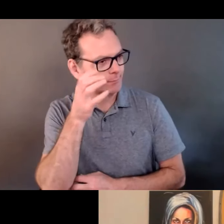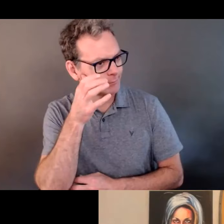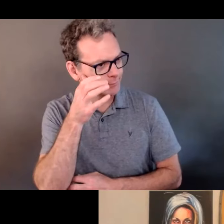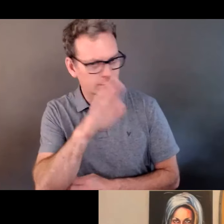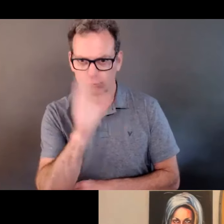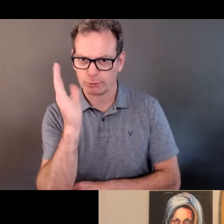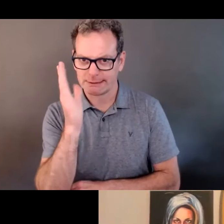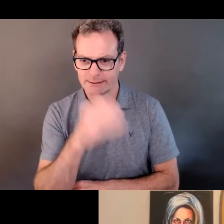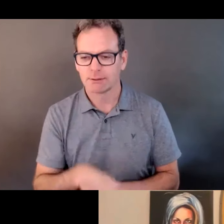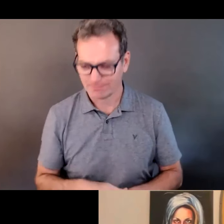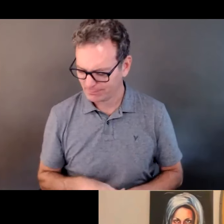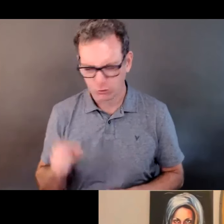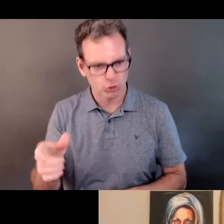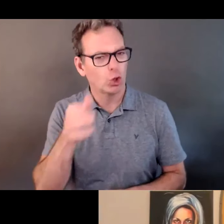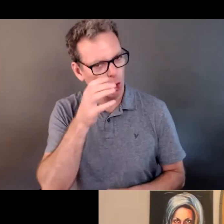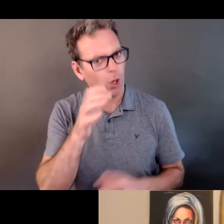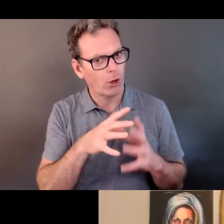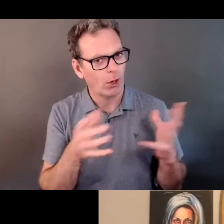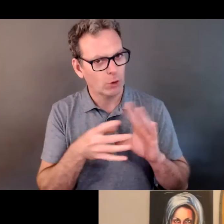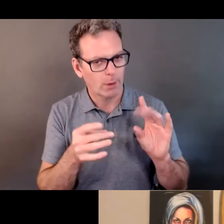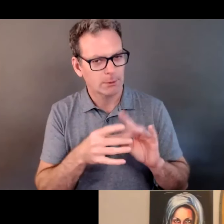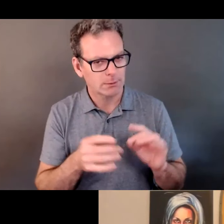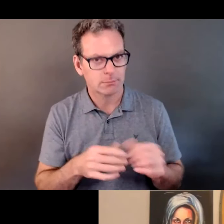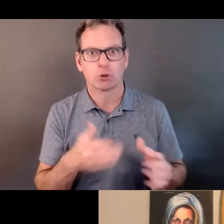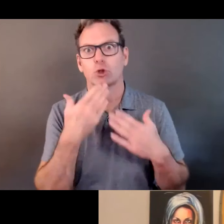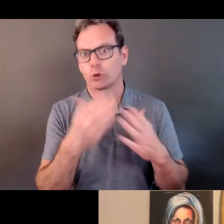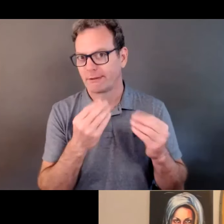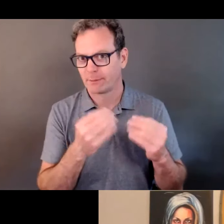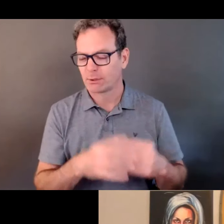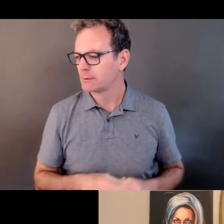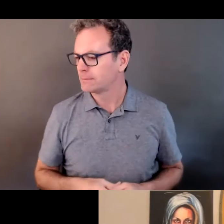the beginning. So she's heard the great information. I'm just going to stop the recording.